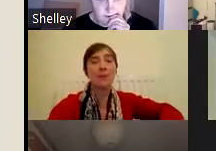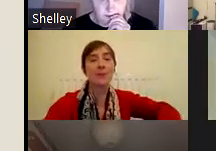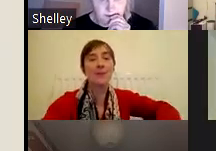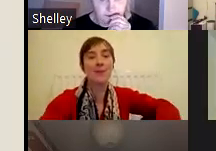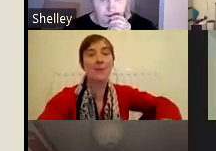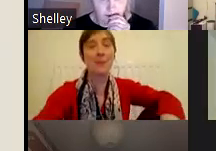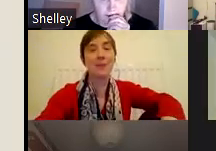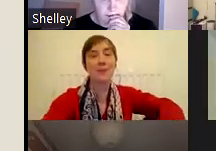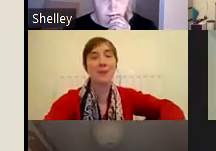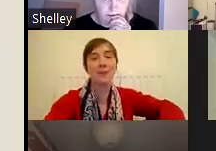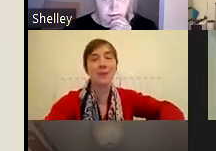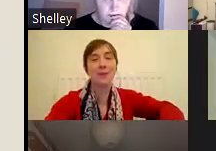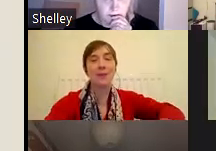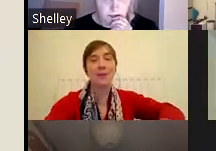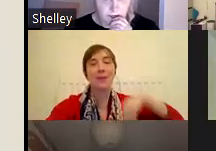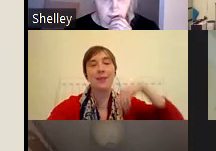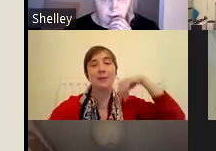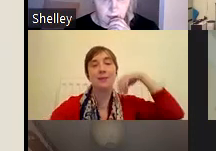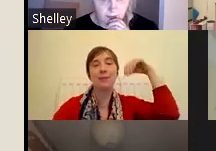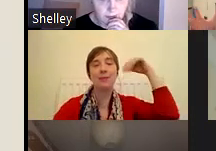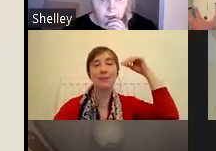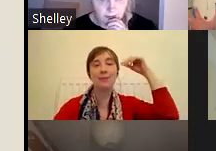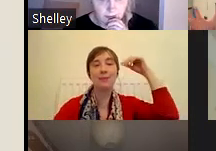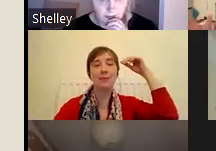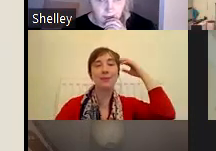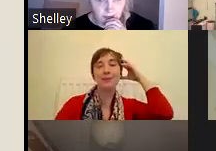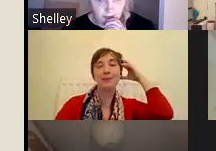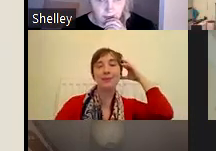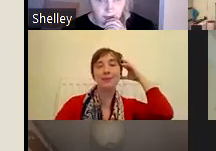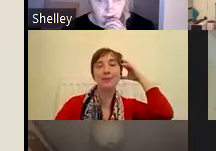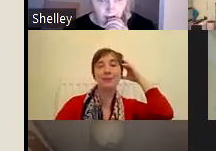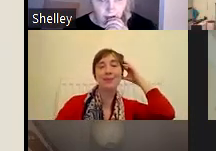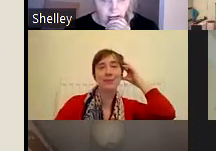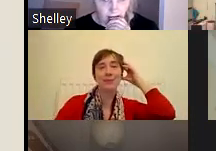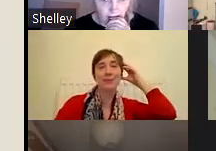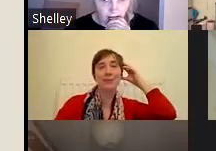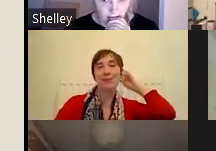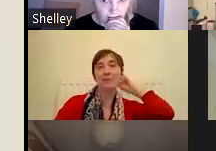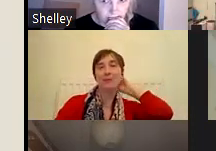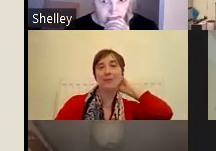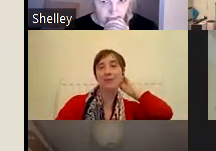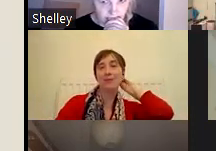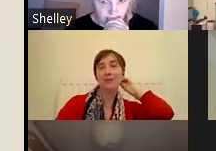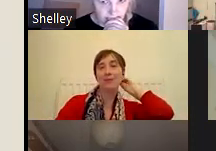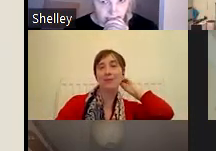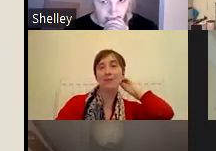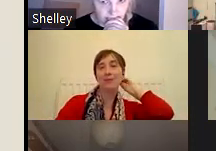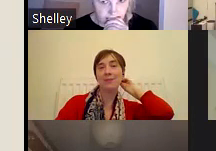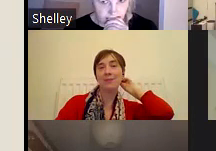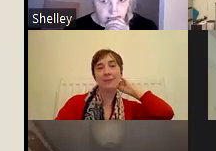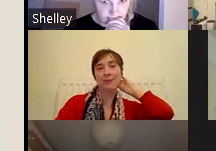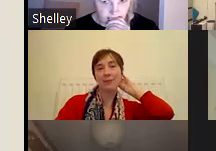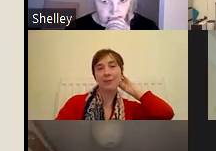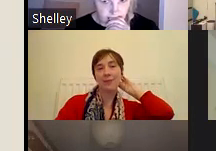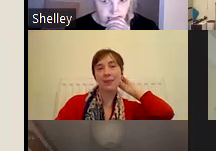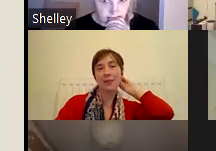it? You're more likely to sort of really engage in the lifestyle of us, and get the most